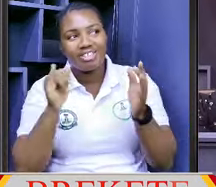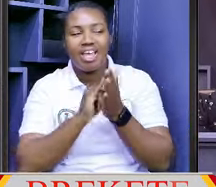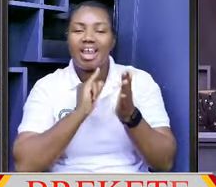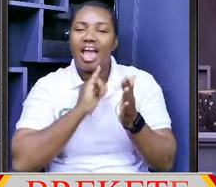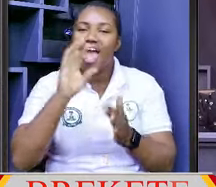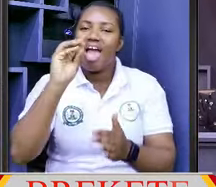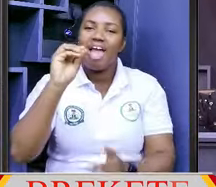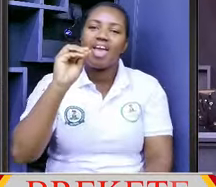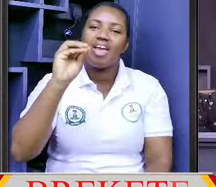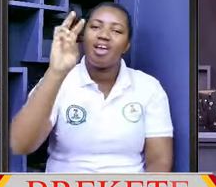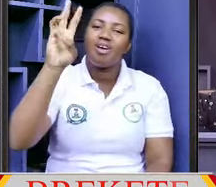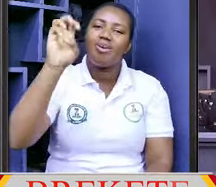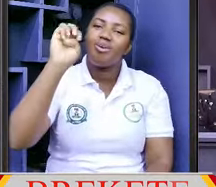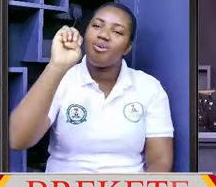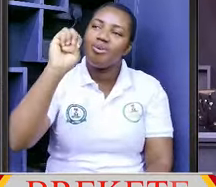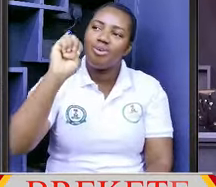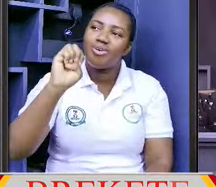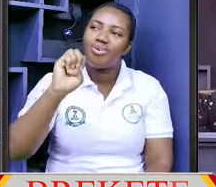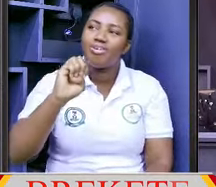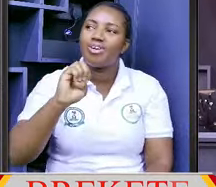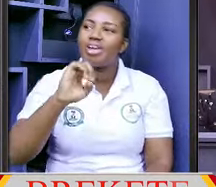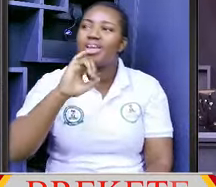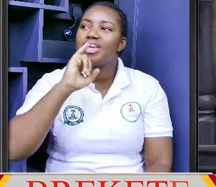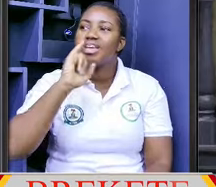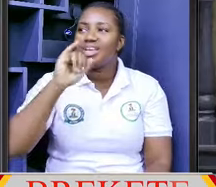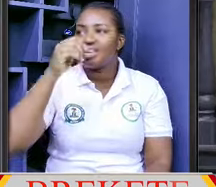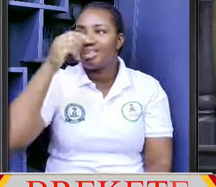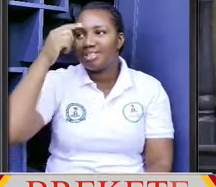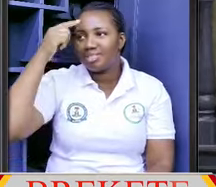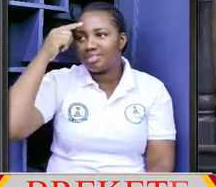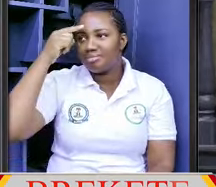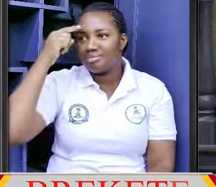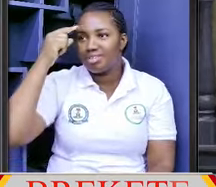money. So give a chance.